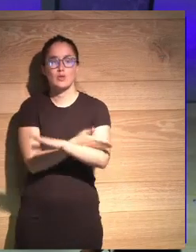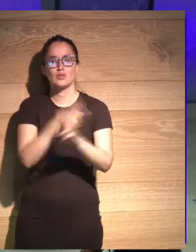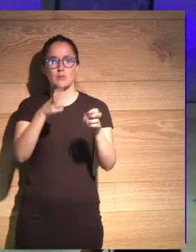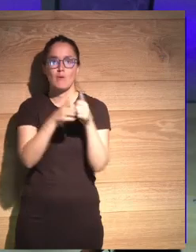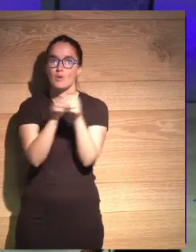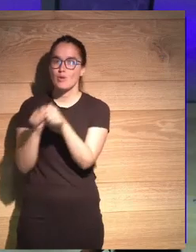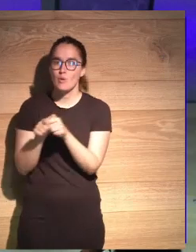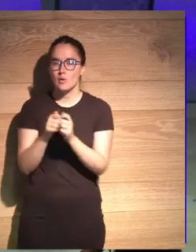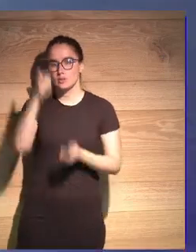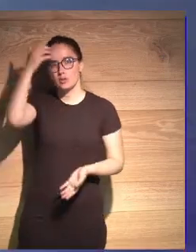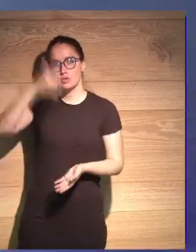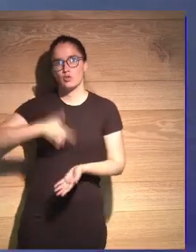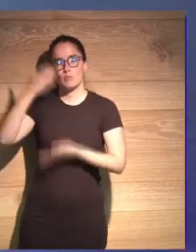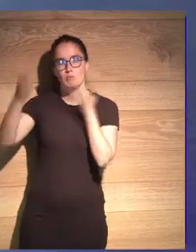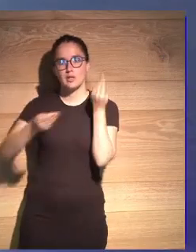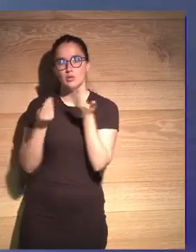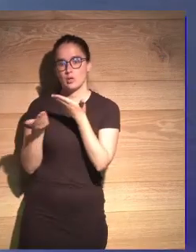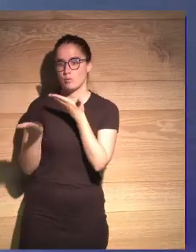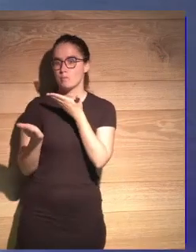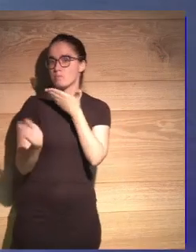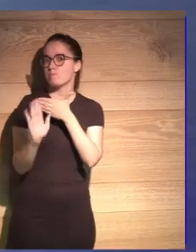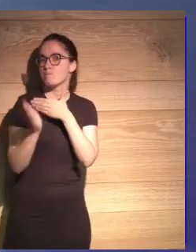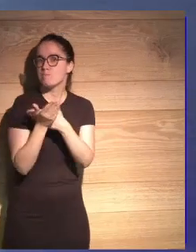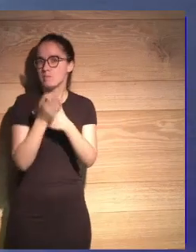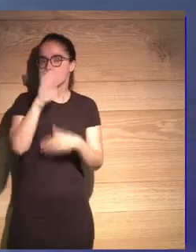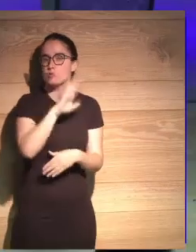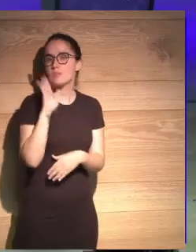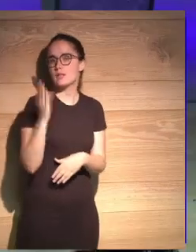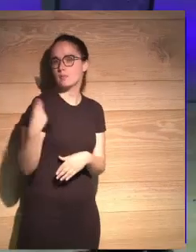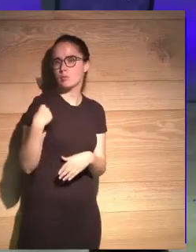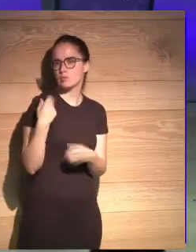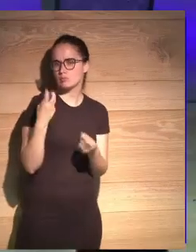has said about these prejudices on video games.